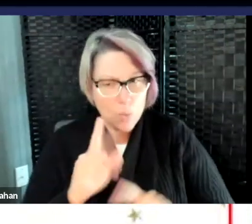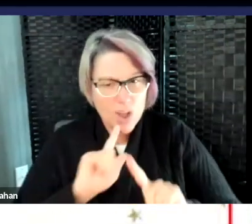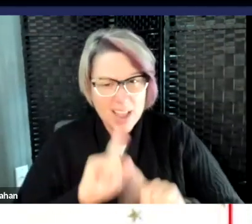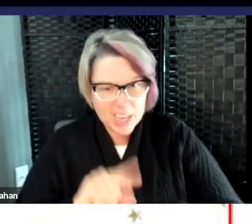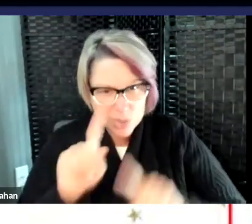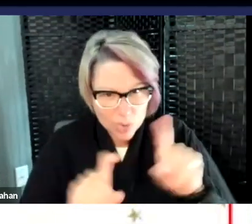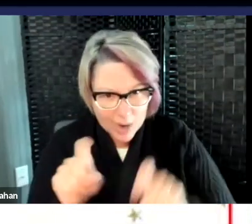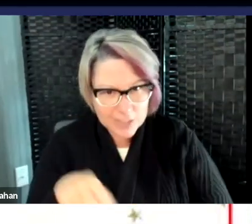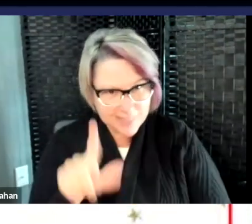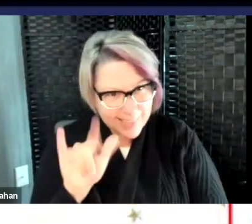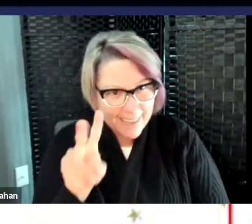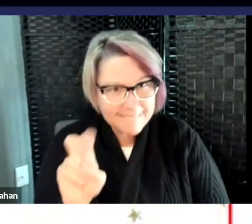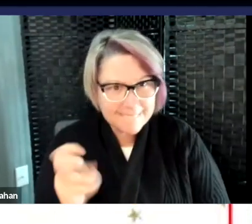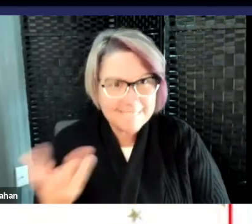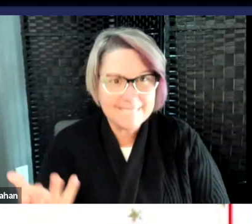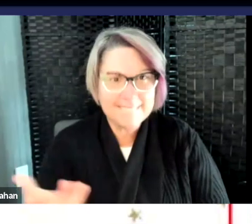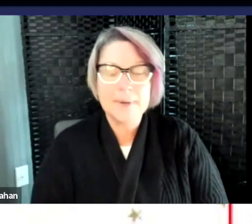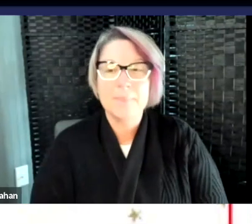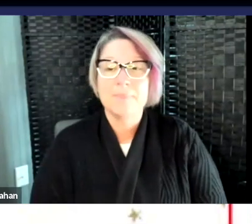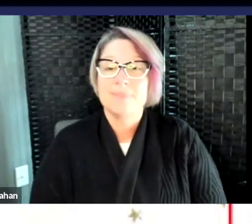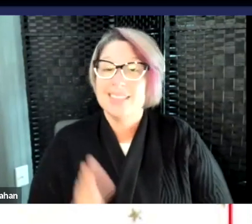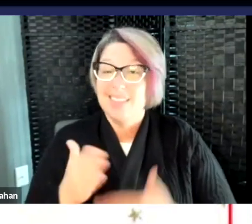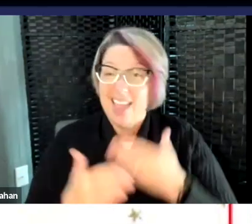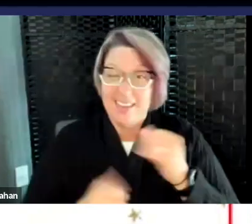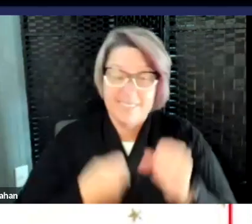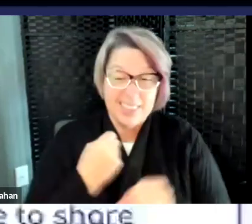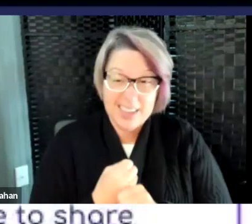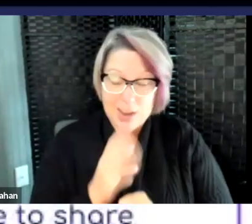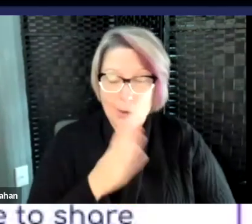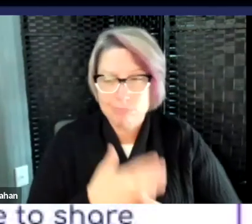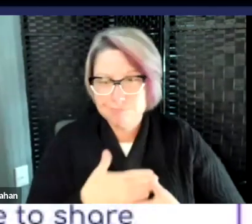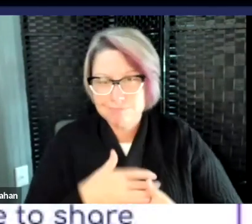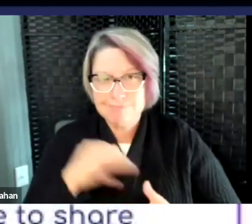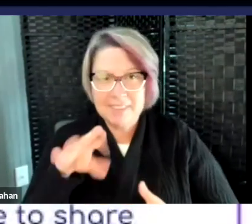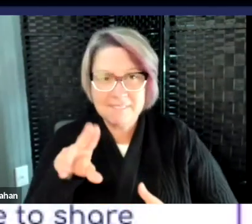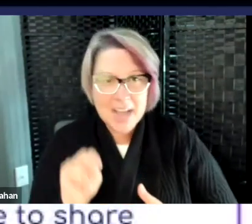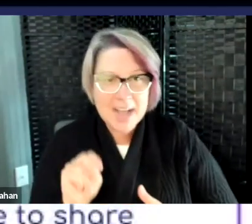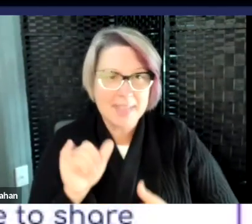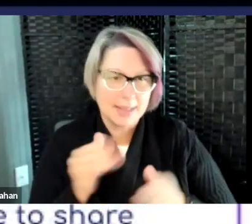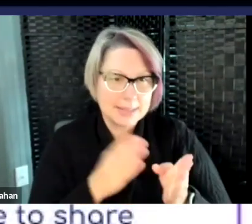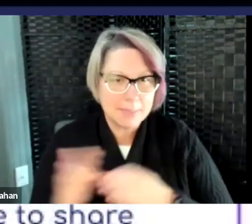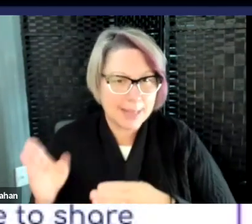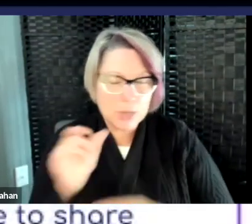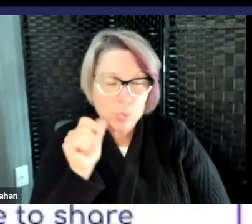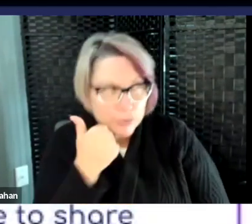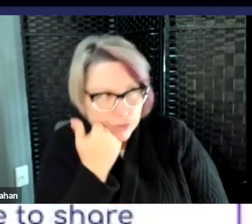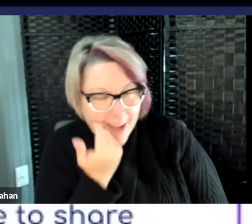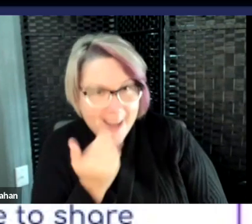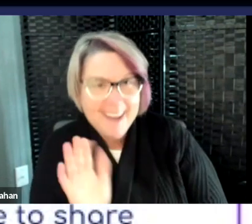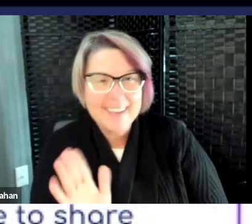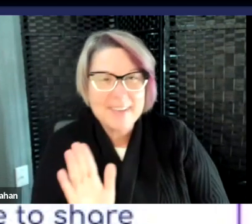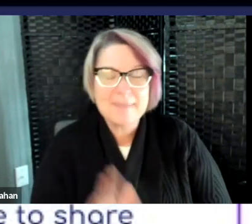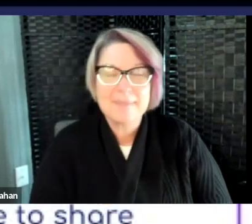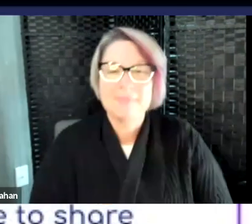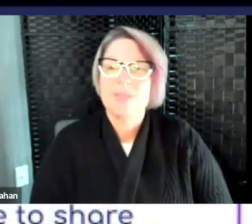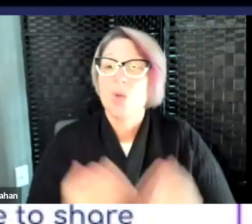live, okay? And like I said, it's end of the year, so we're just gonna have some fun, and that's our plan. Okay, so don't be shy. What are we doing today? What are we